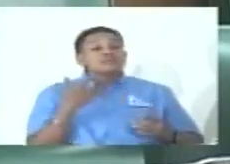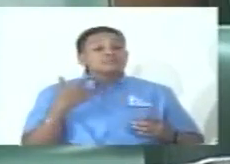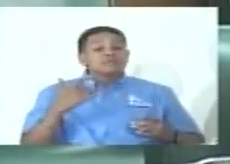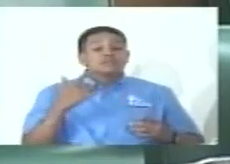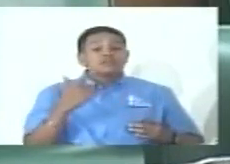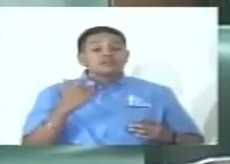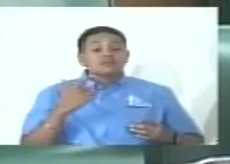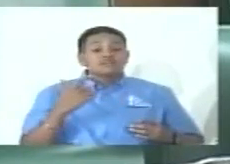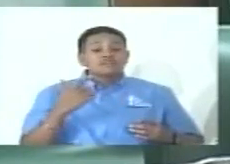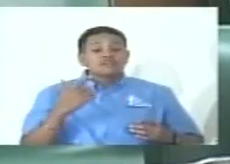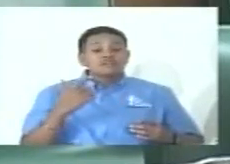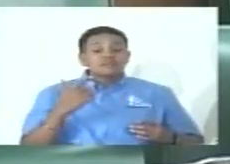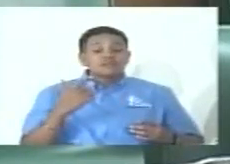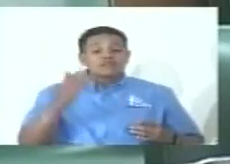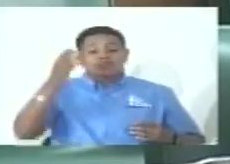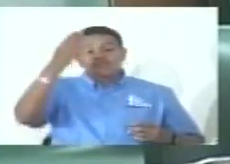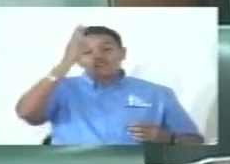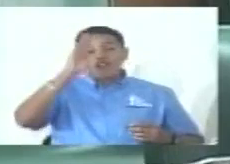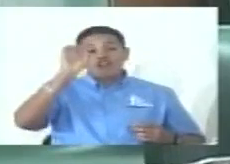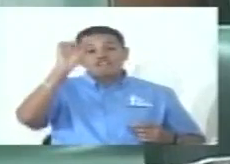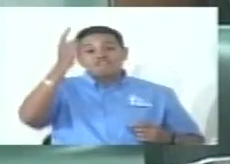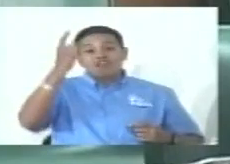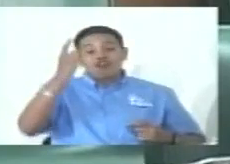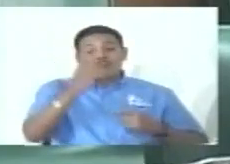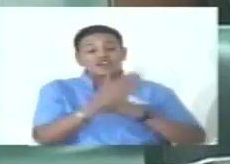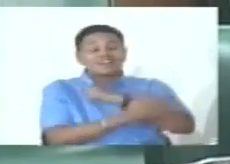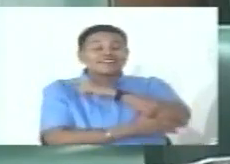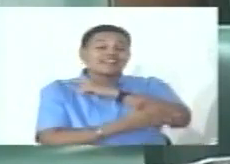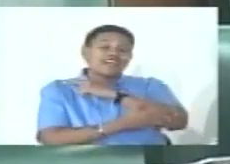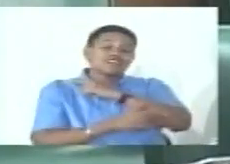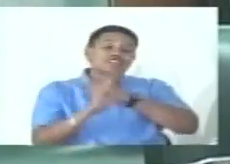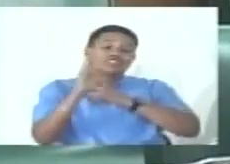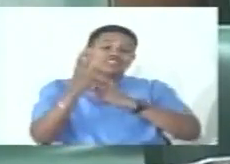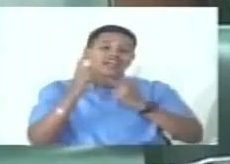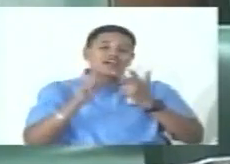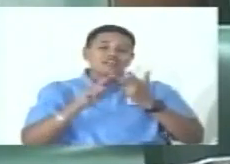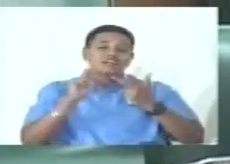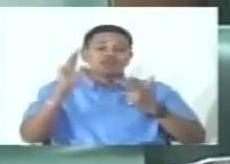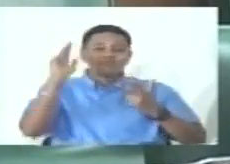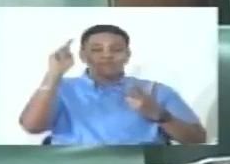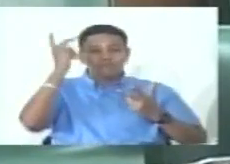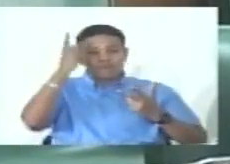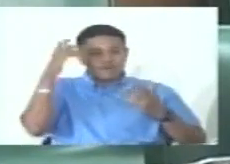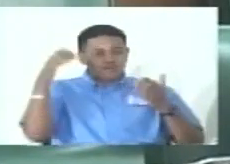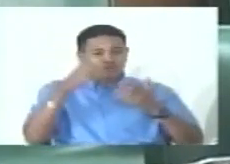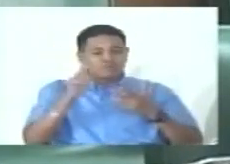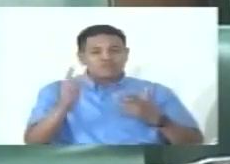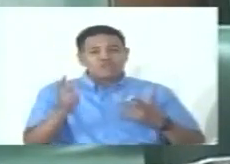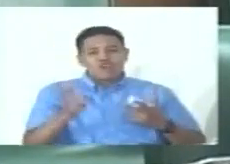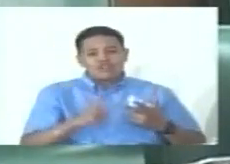nation, God first, nation second, party third.